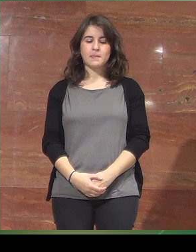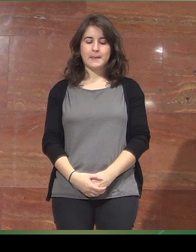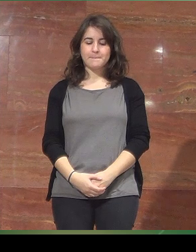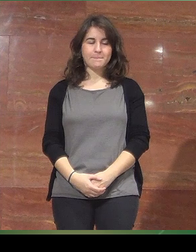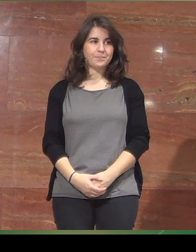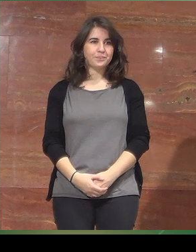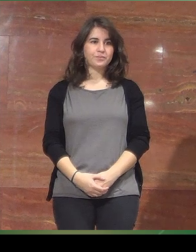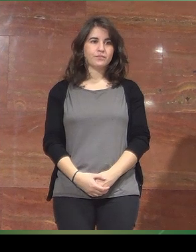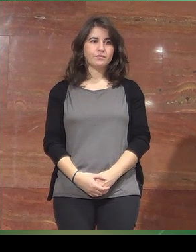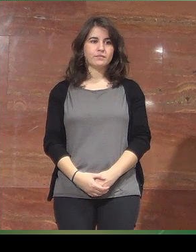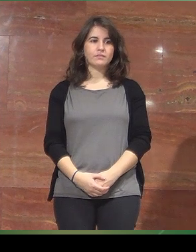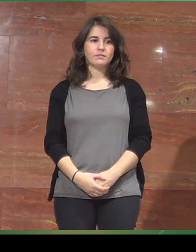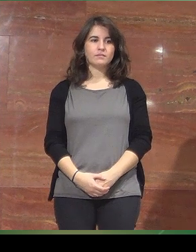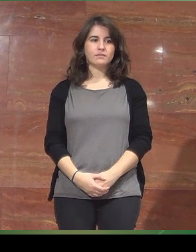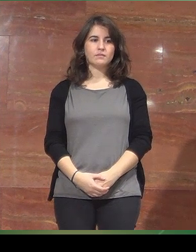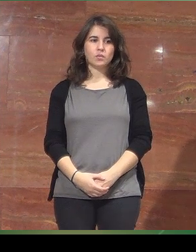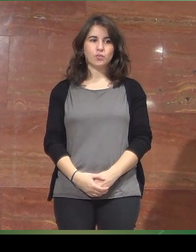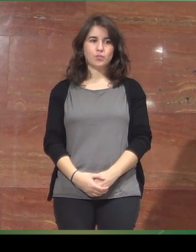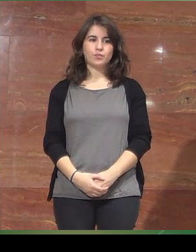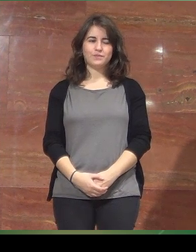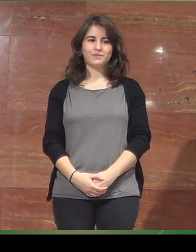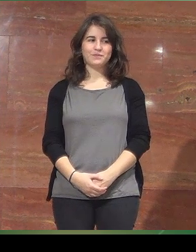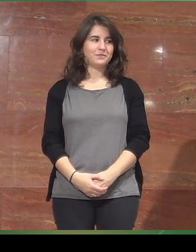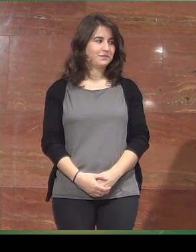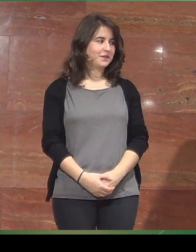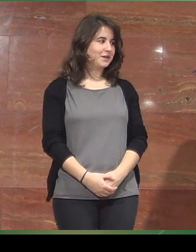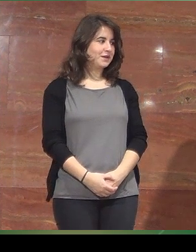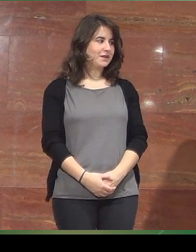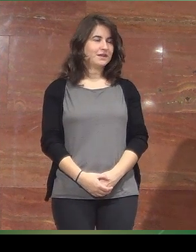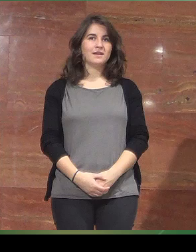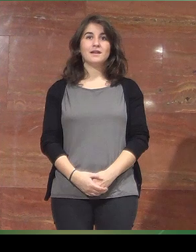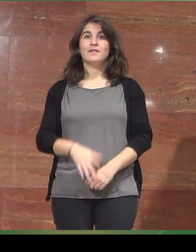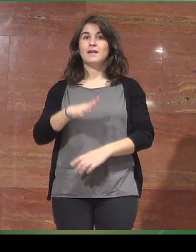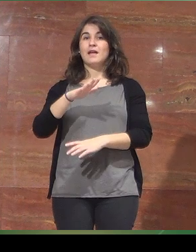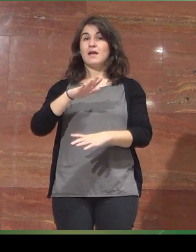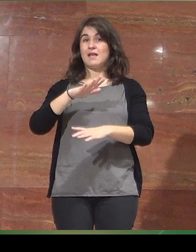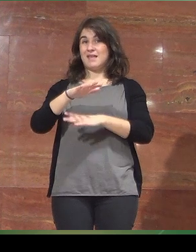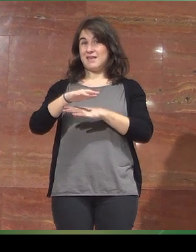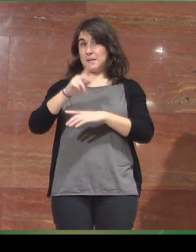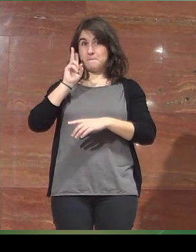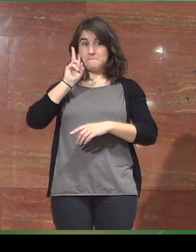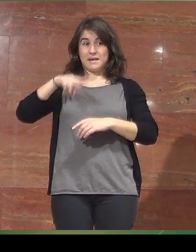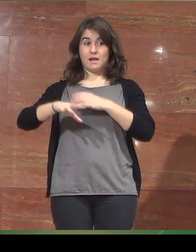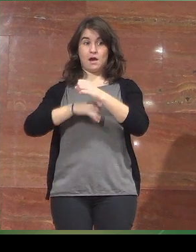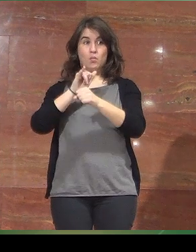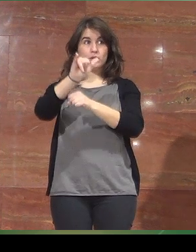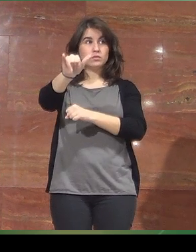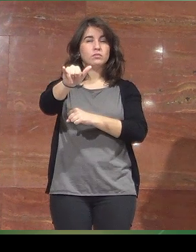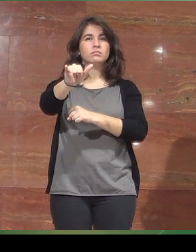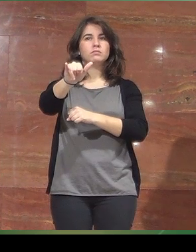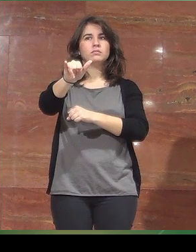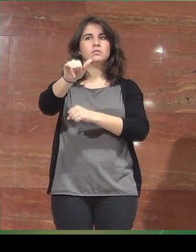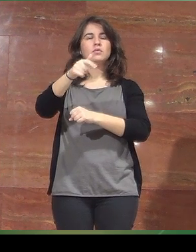looking for Vienna airport with a very difficult project we had about little